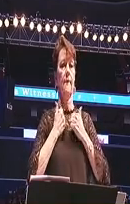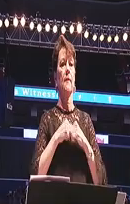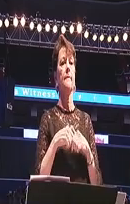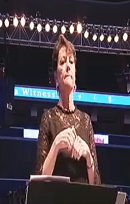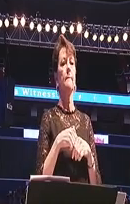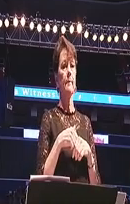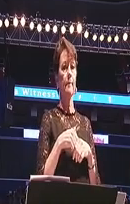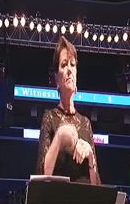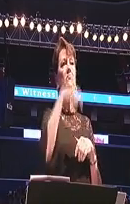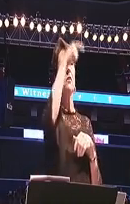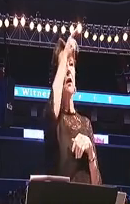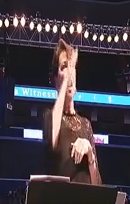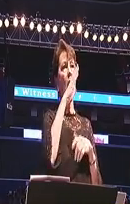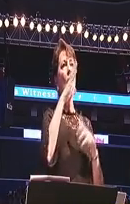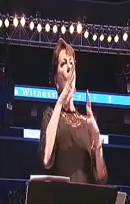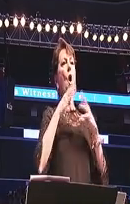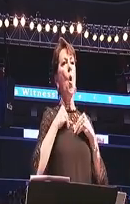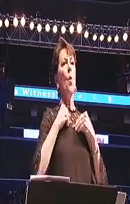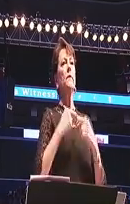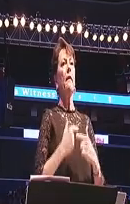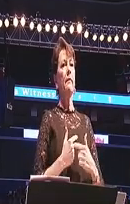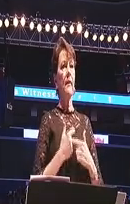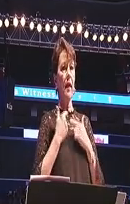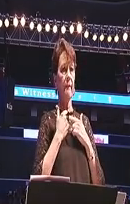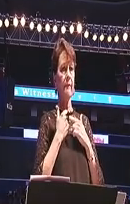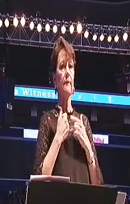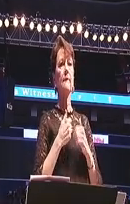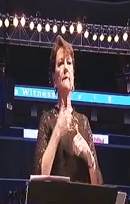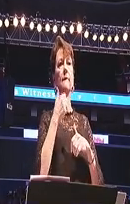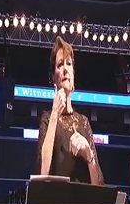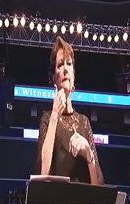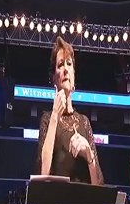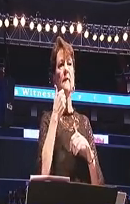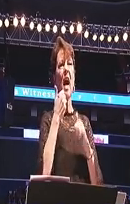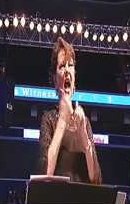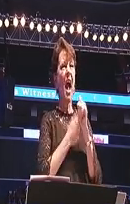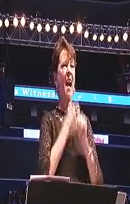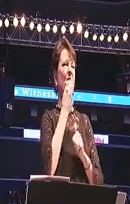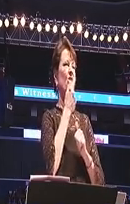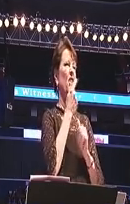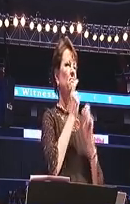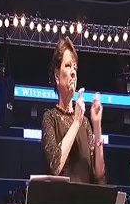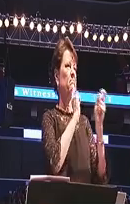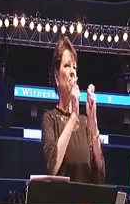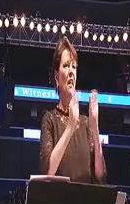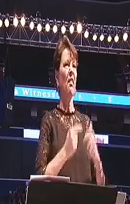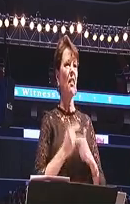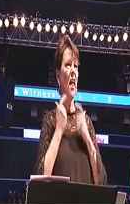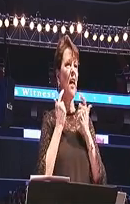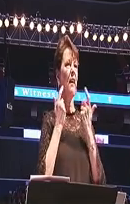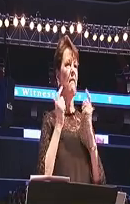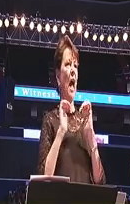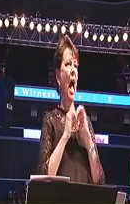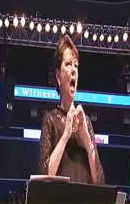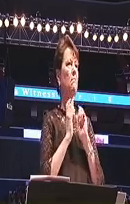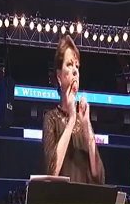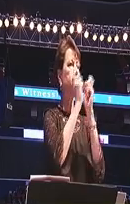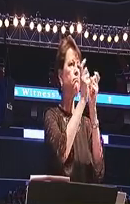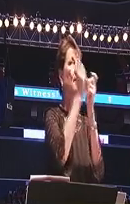God owns life. Every life has been given by God Almighty.